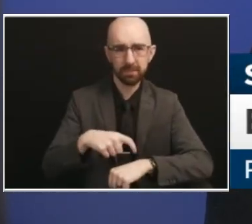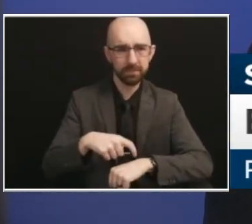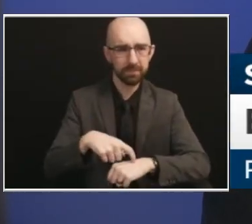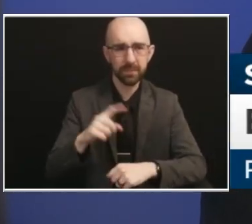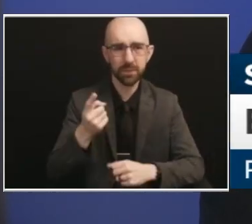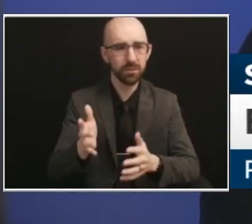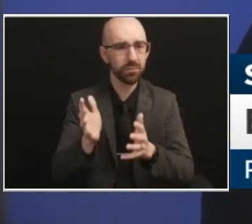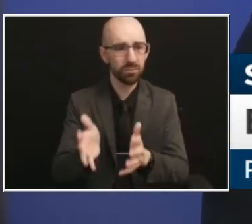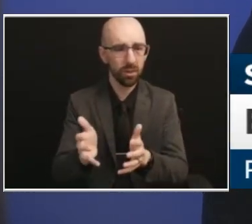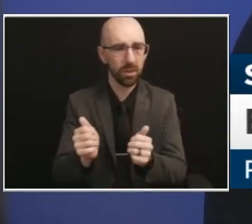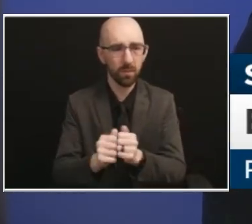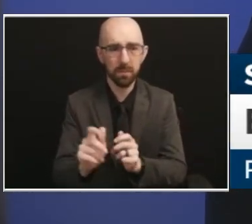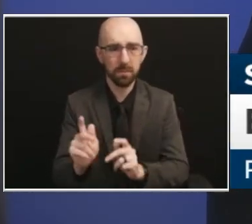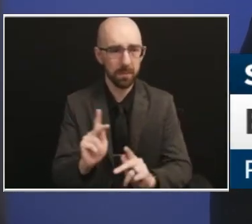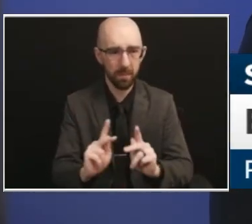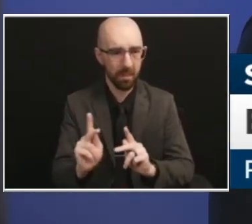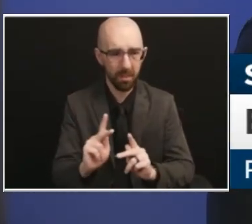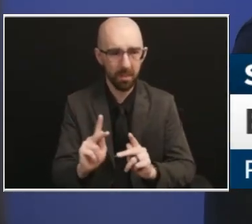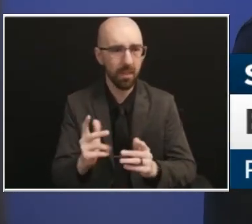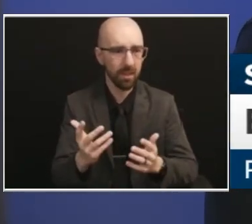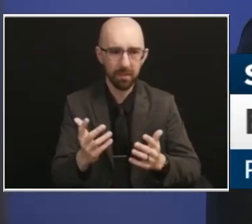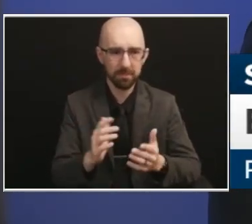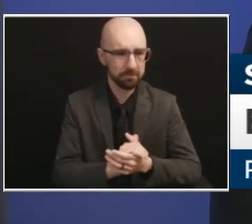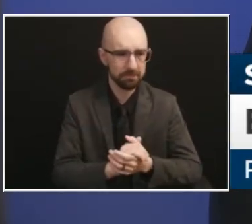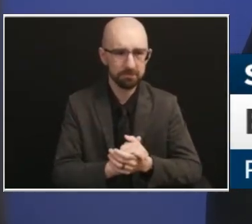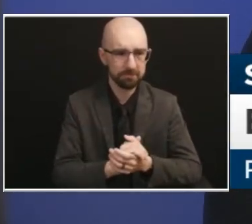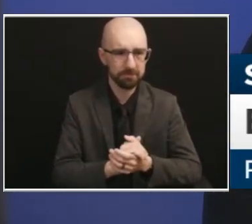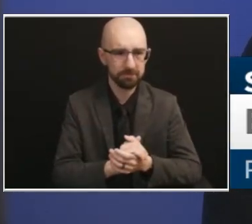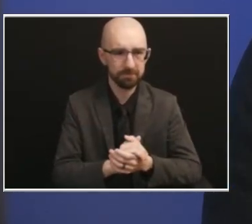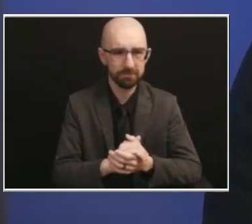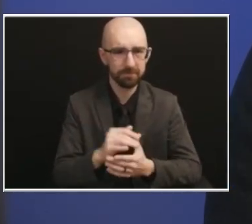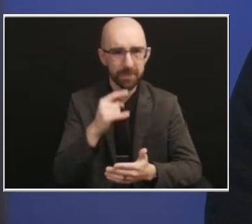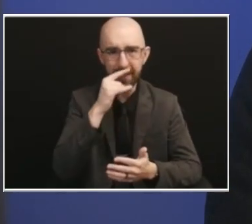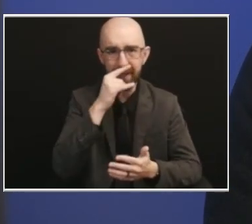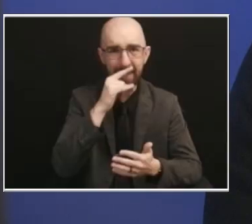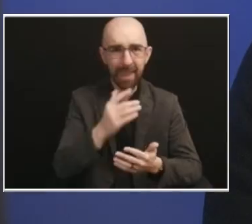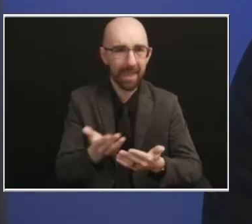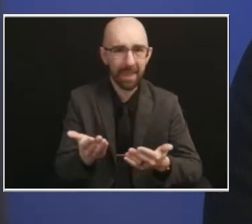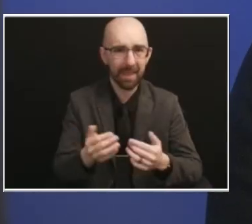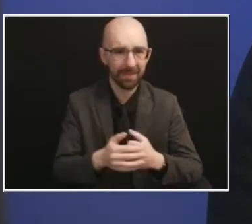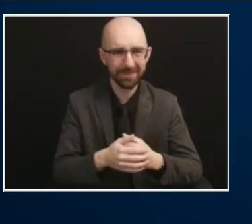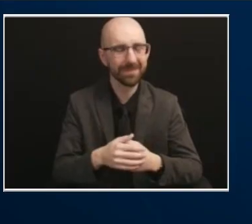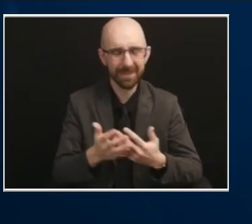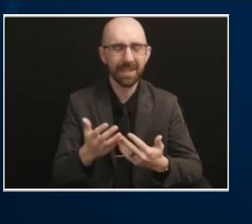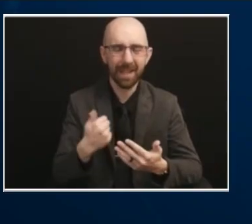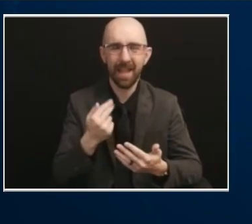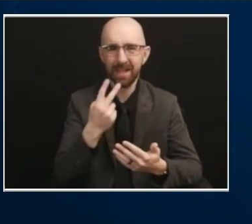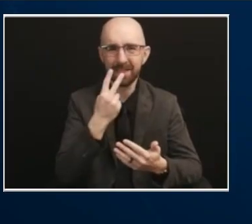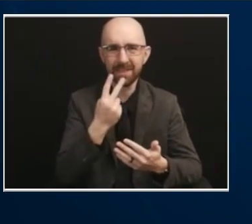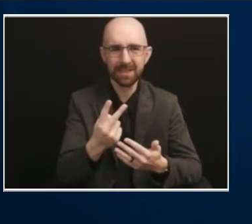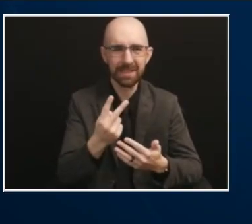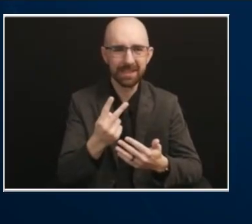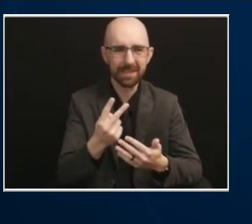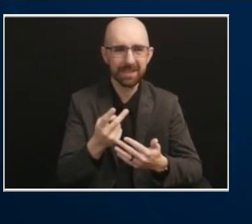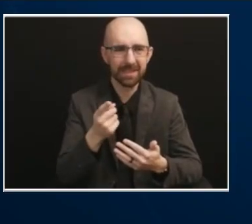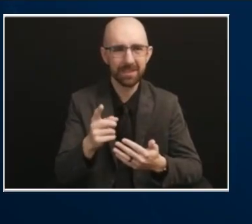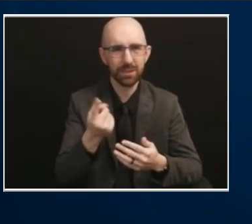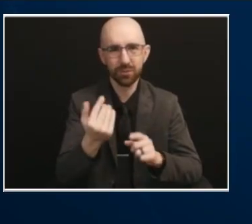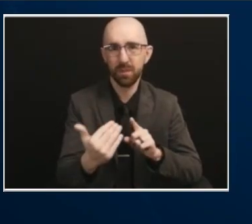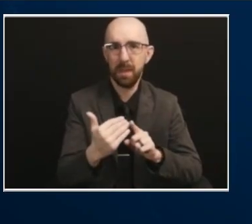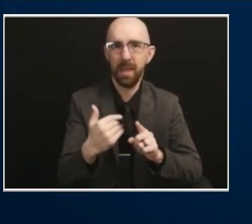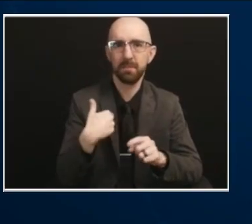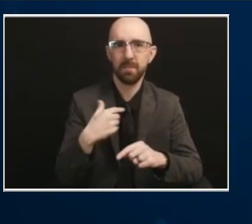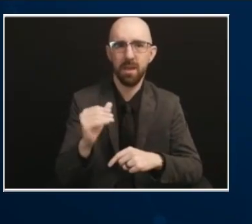to people, and right, just being a kid. Just, I mean, I could see, you just remind me of